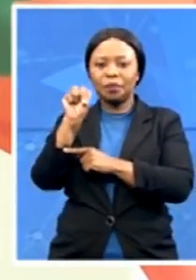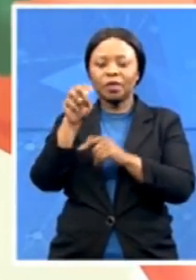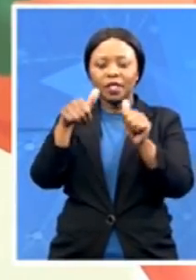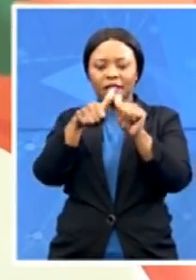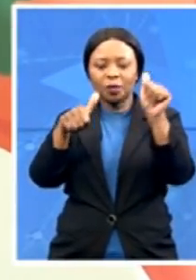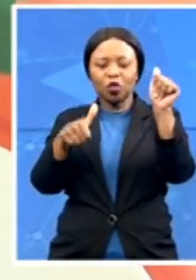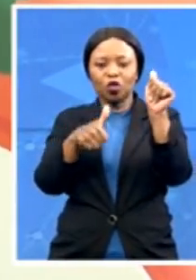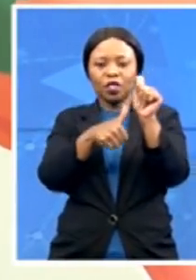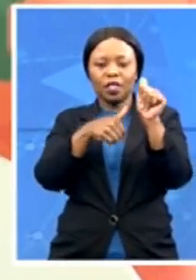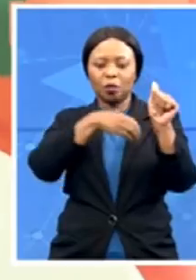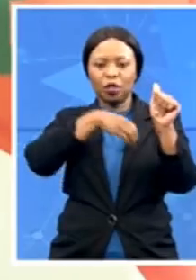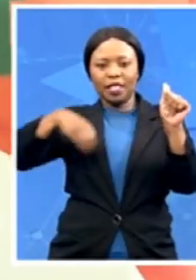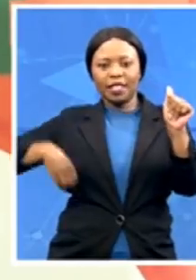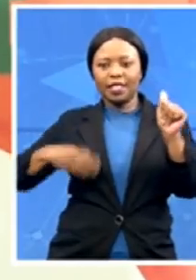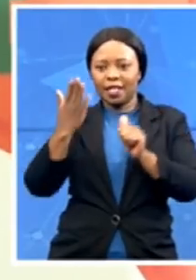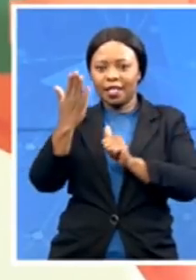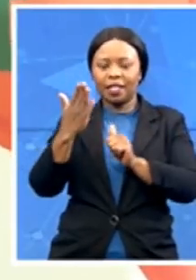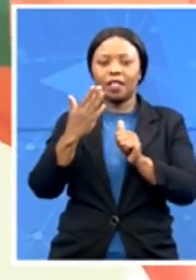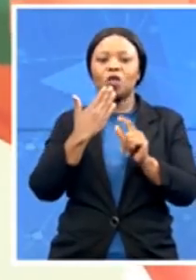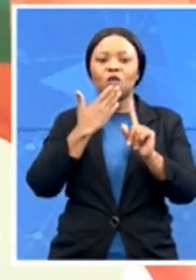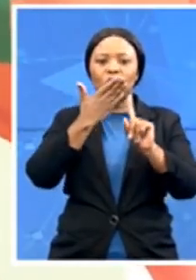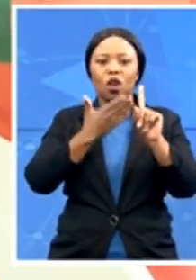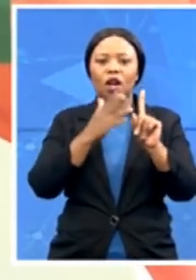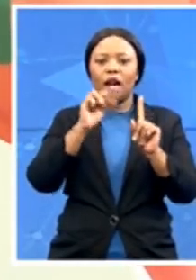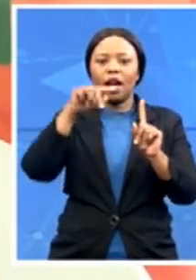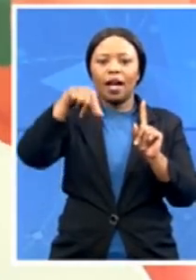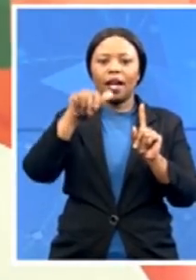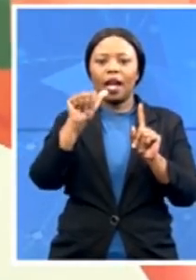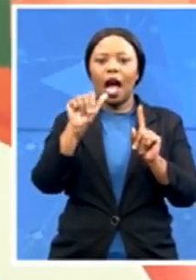Mr. Ngabayomzi Kwankwa, Honorable Member of Parliament,